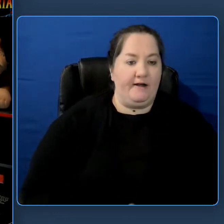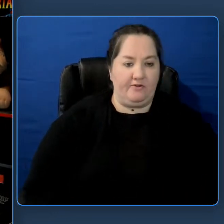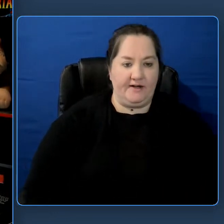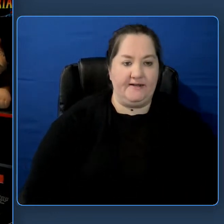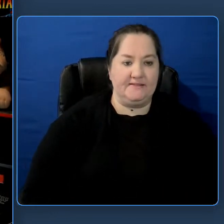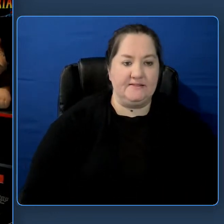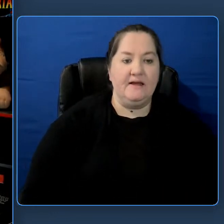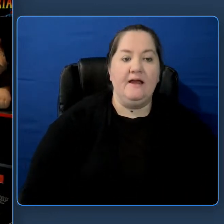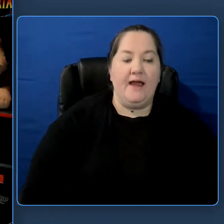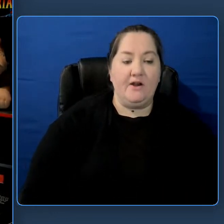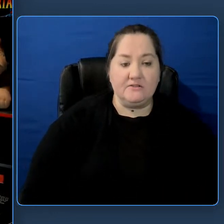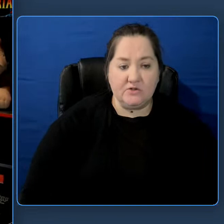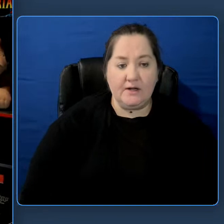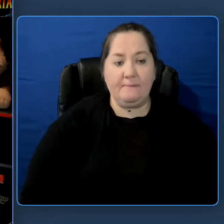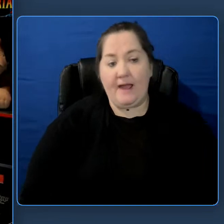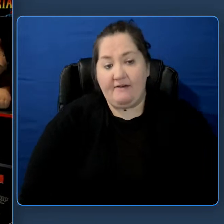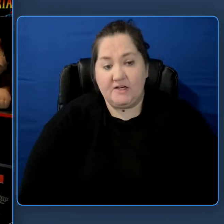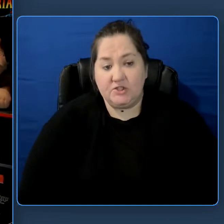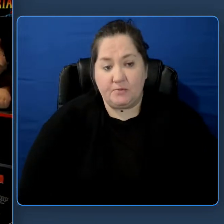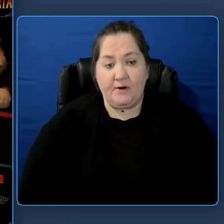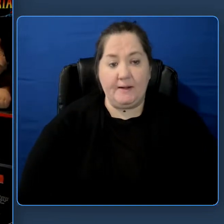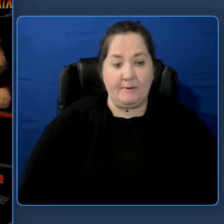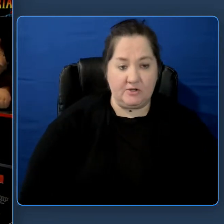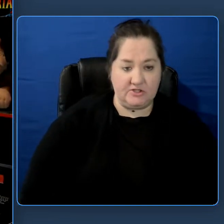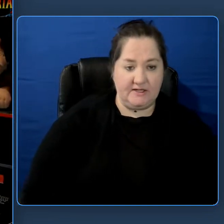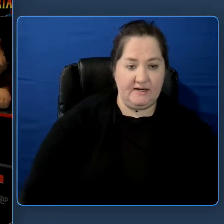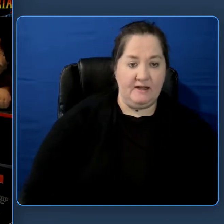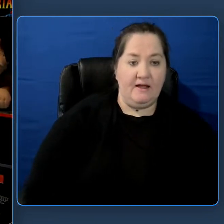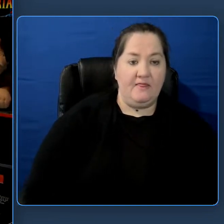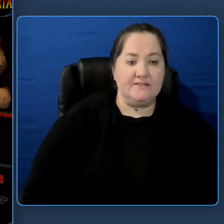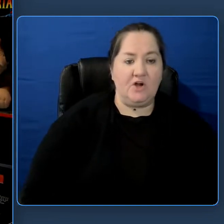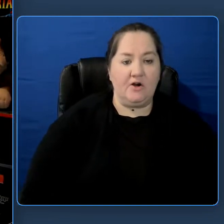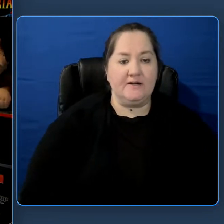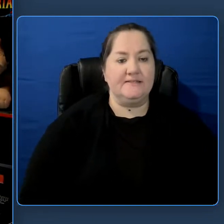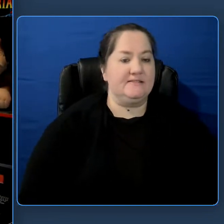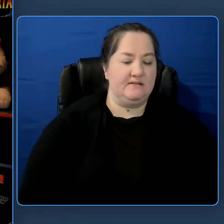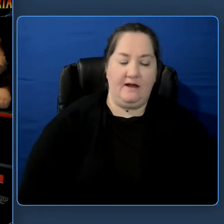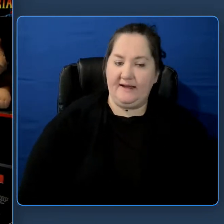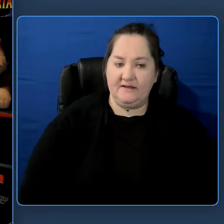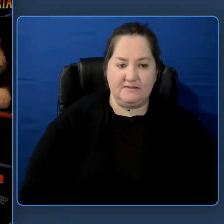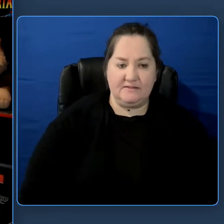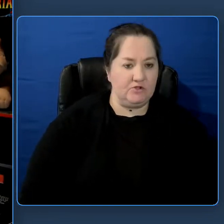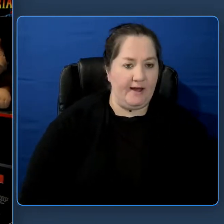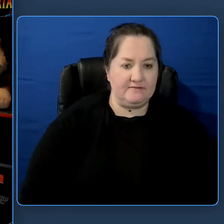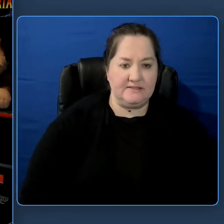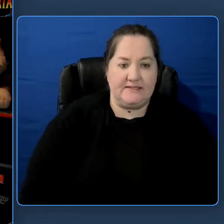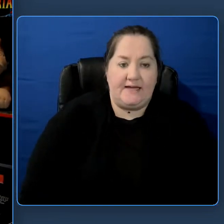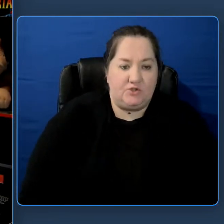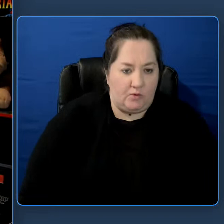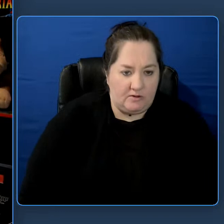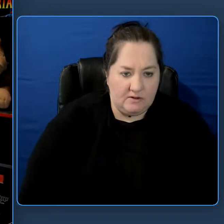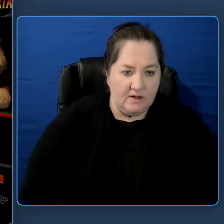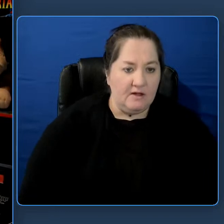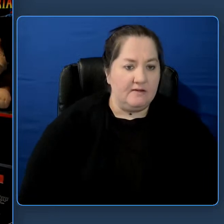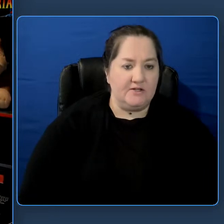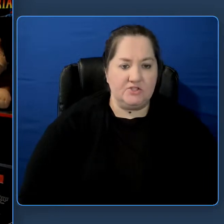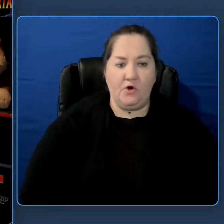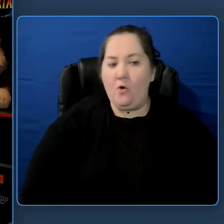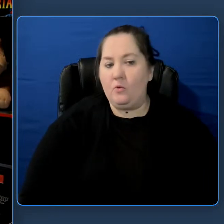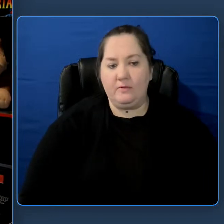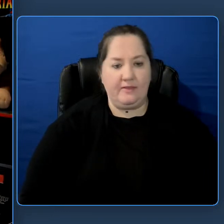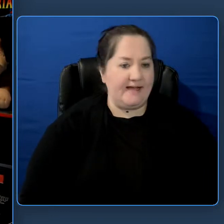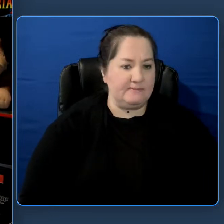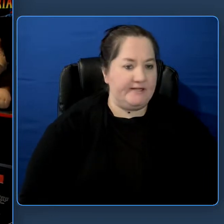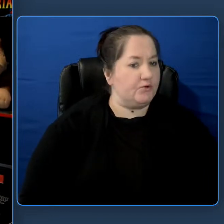the room, whatever it is. And also have an interpreter in person. That's harder because, again, sometimes you have to schedule.